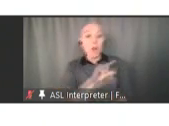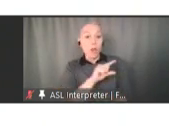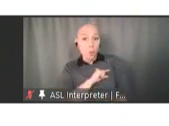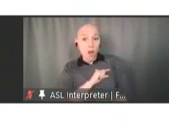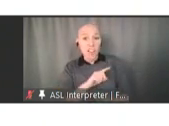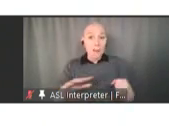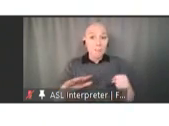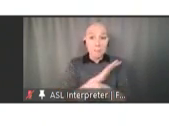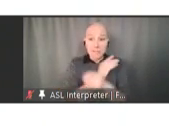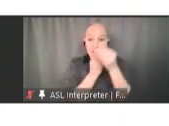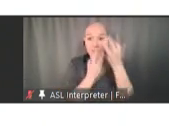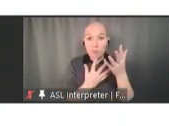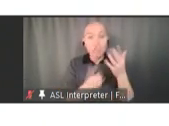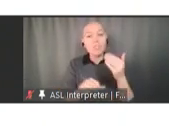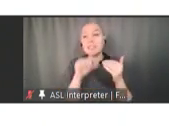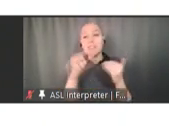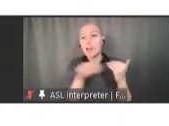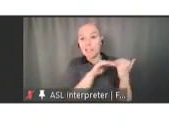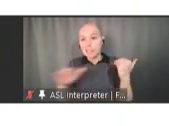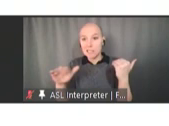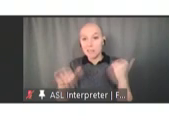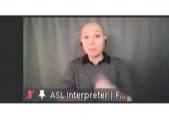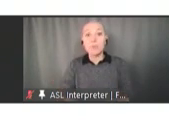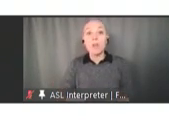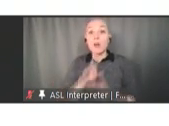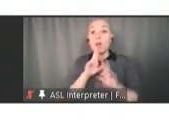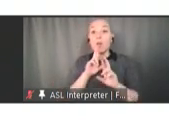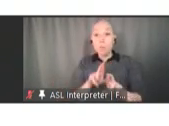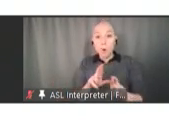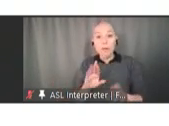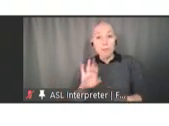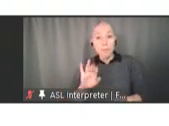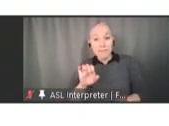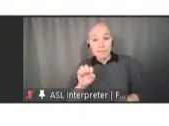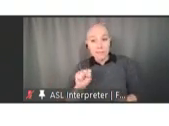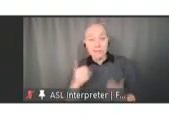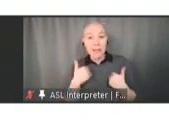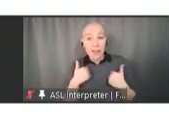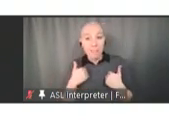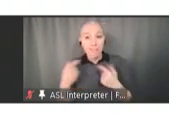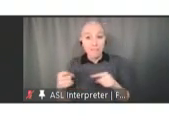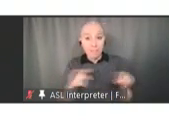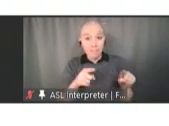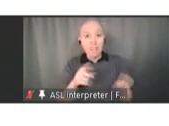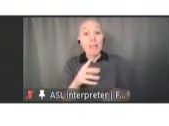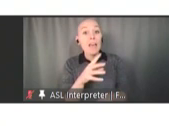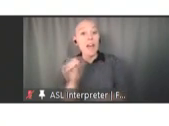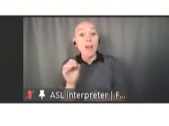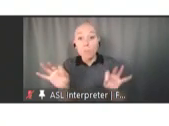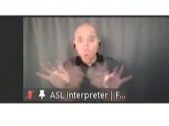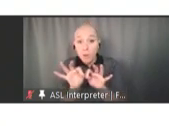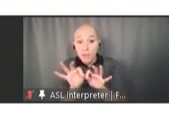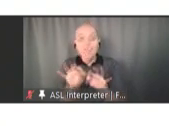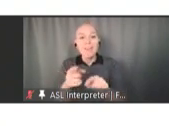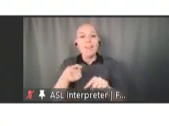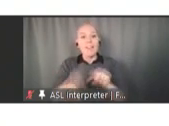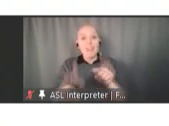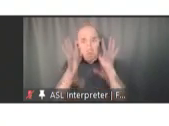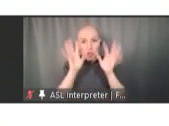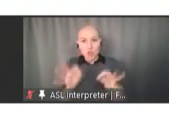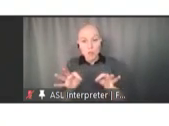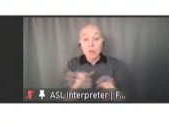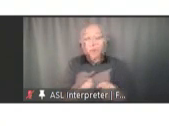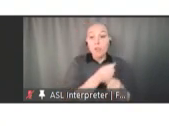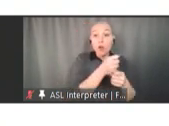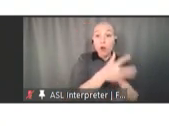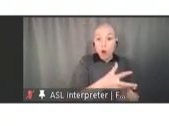information, reporting biases, and importantly, cannot determine causality of adverse events. Next slide.